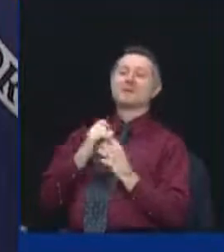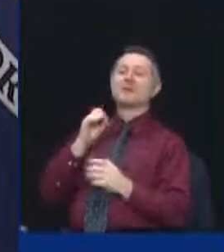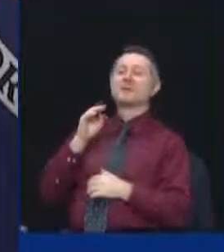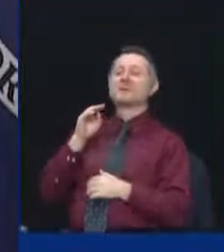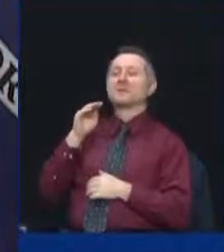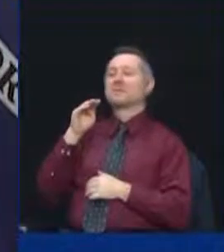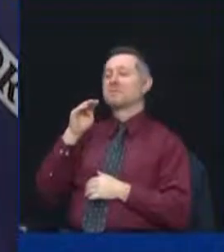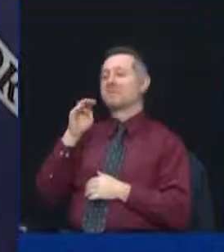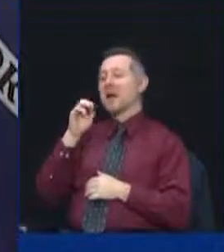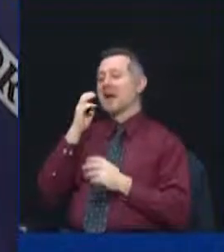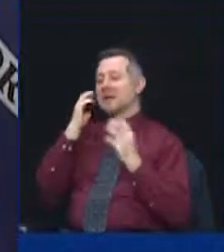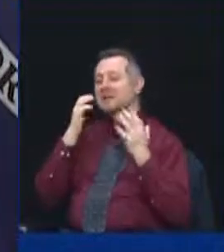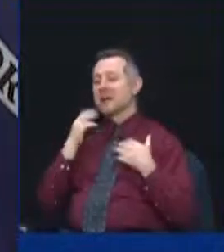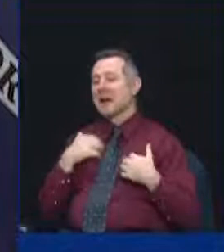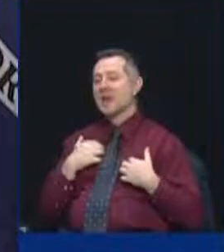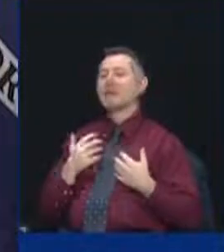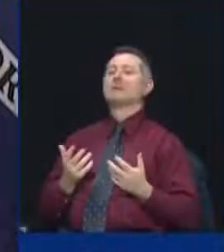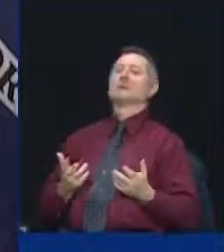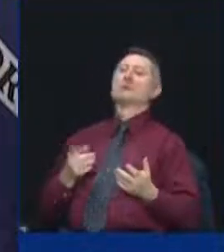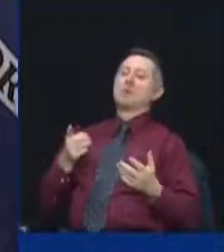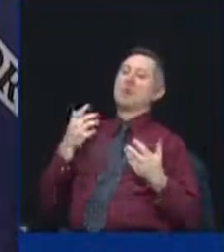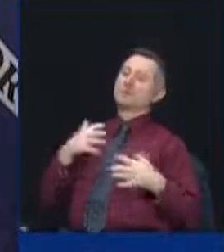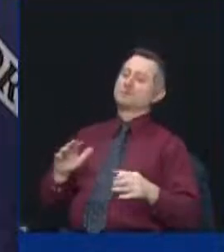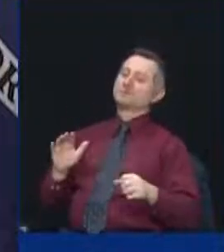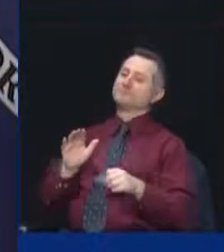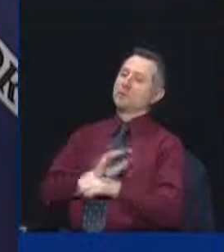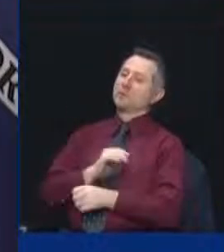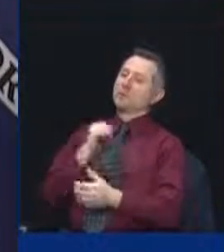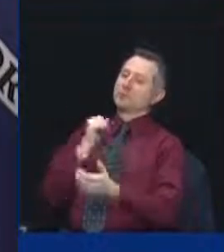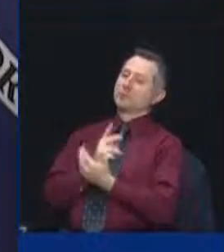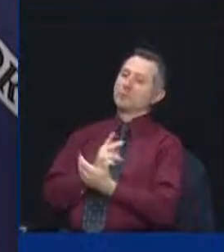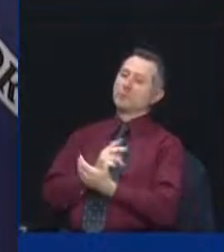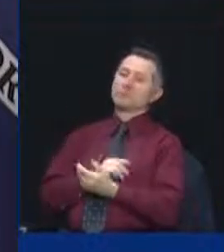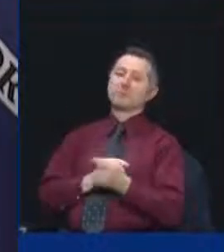cetera, but you can't mandate